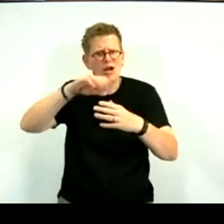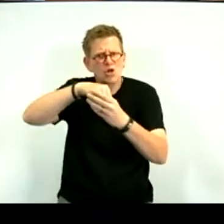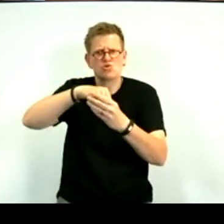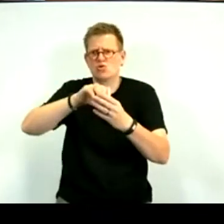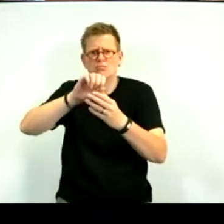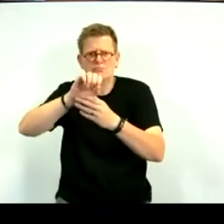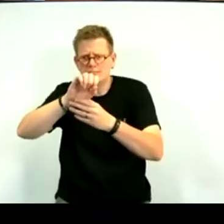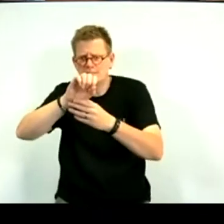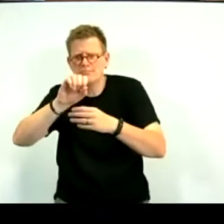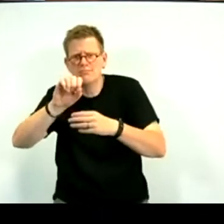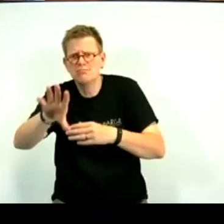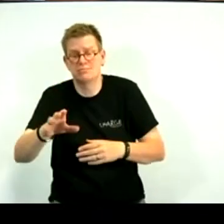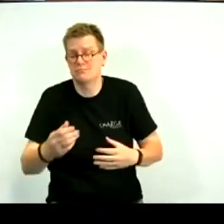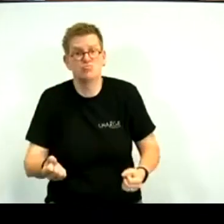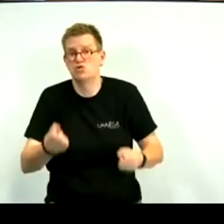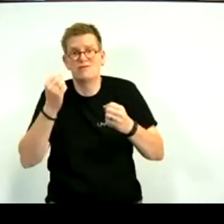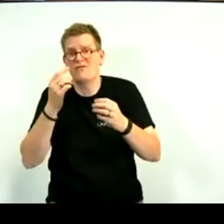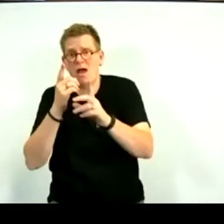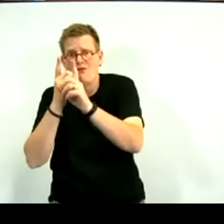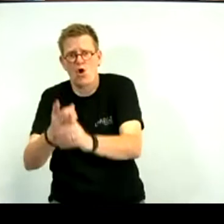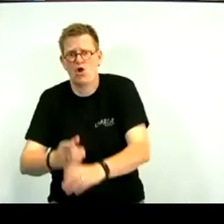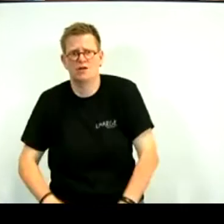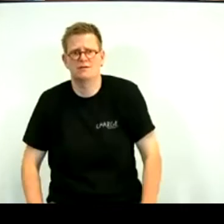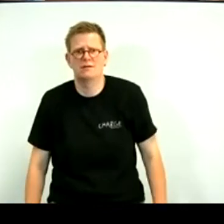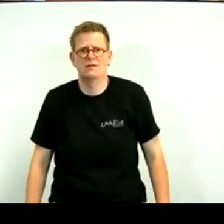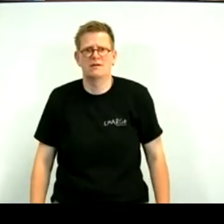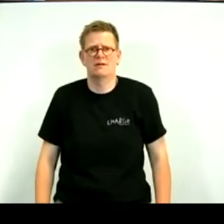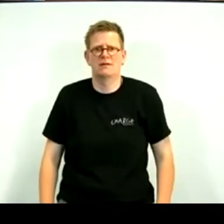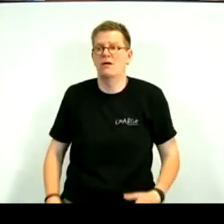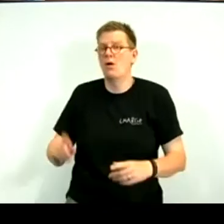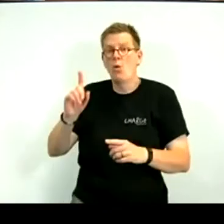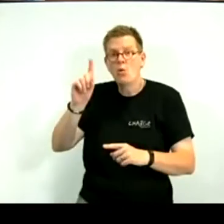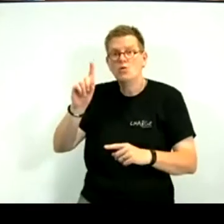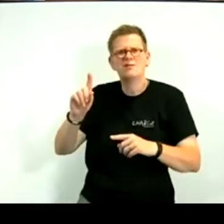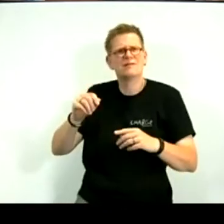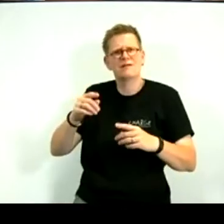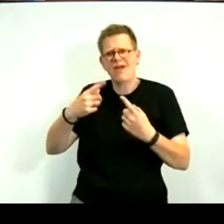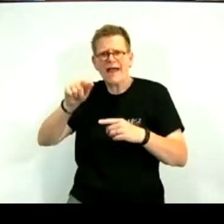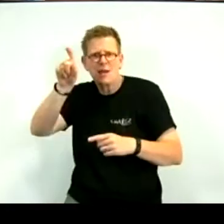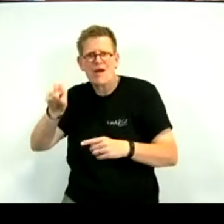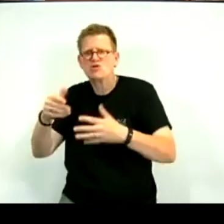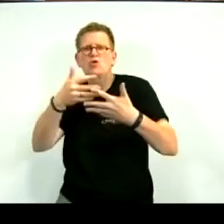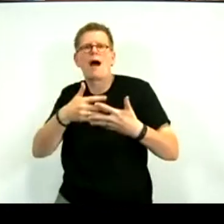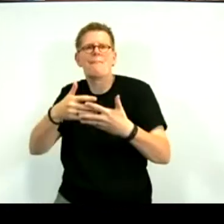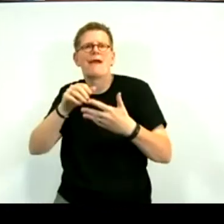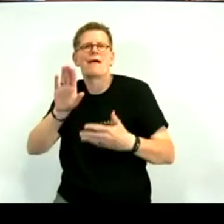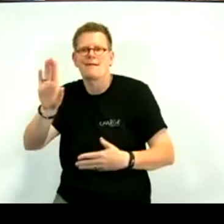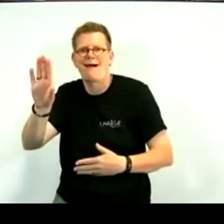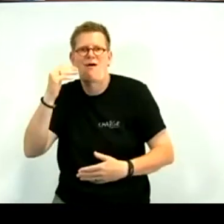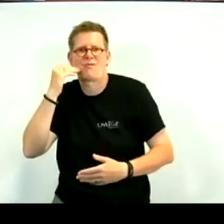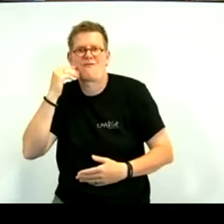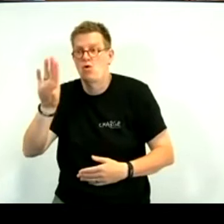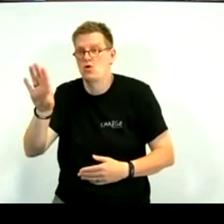had 19 of those 21 issues. And they'd always been